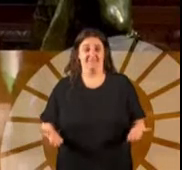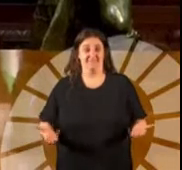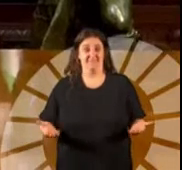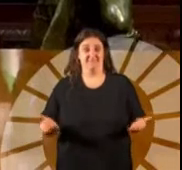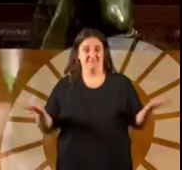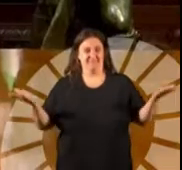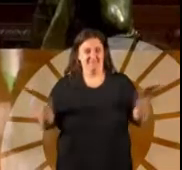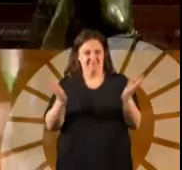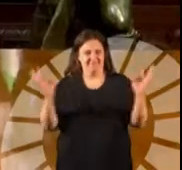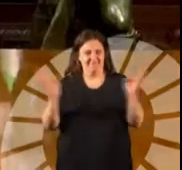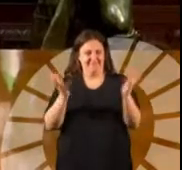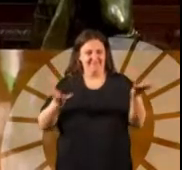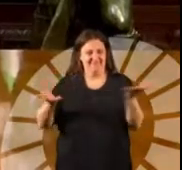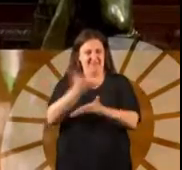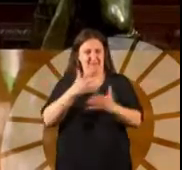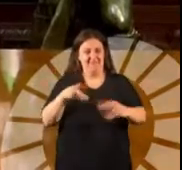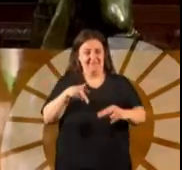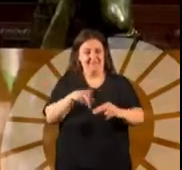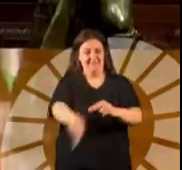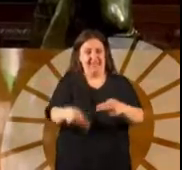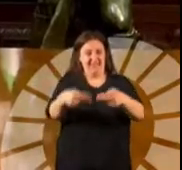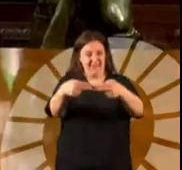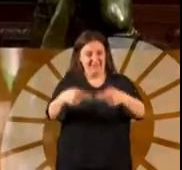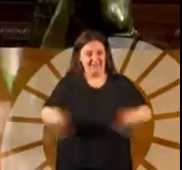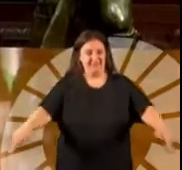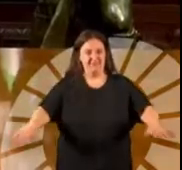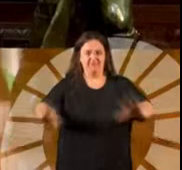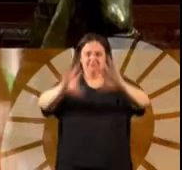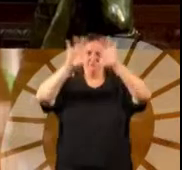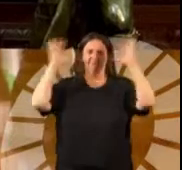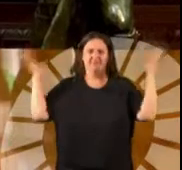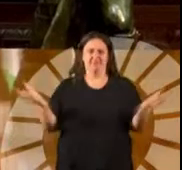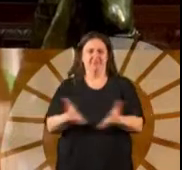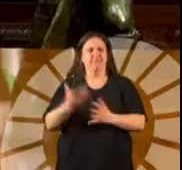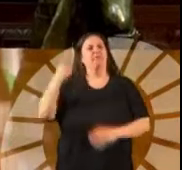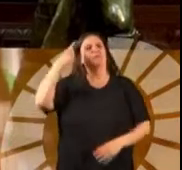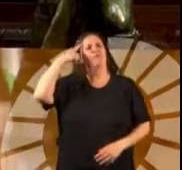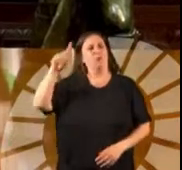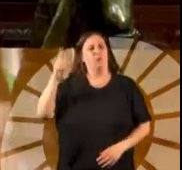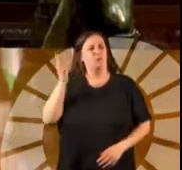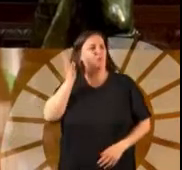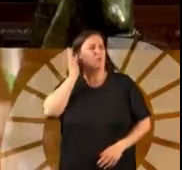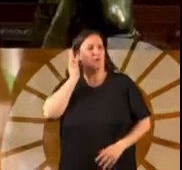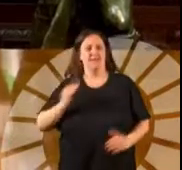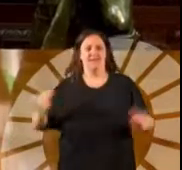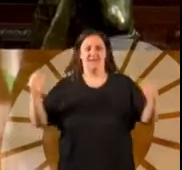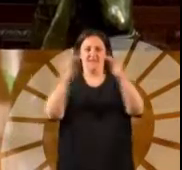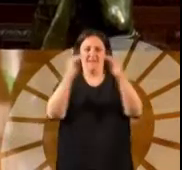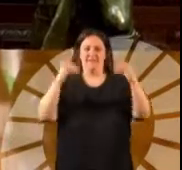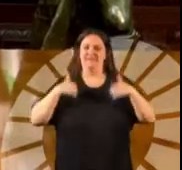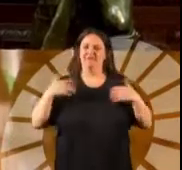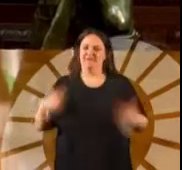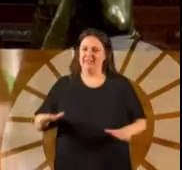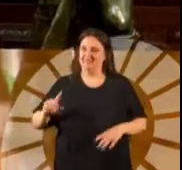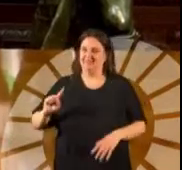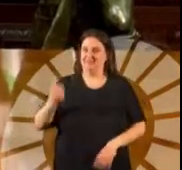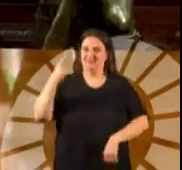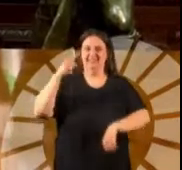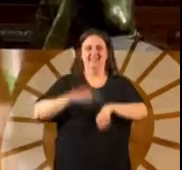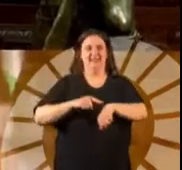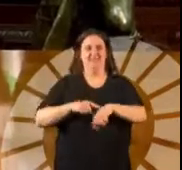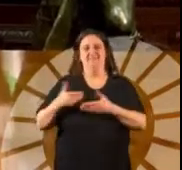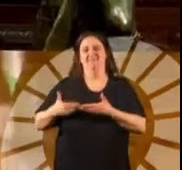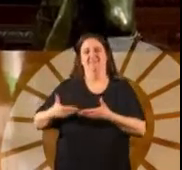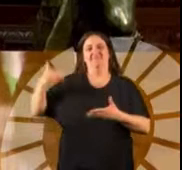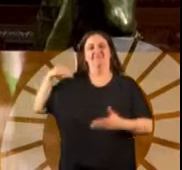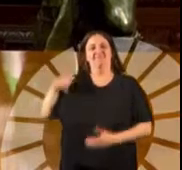that we began, and also which began in earnest in the month of March. And so we